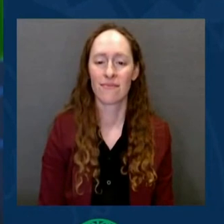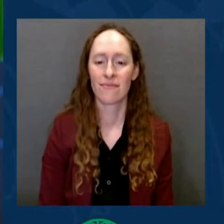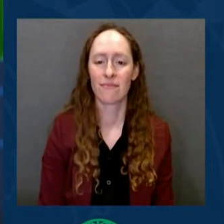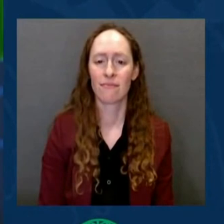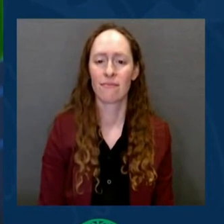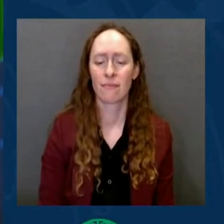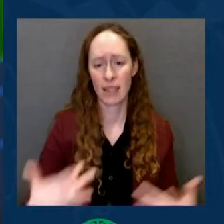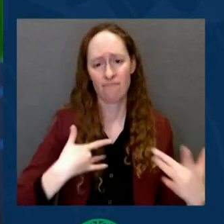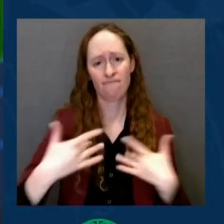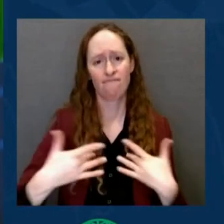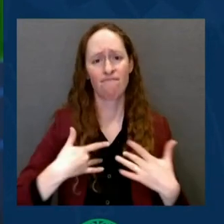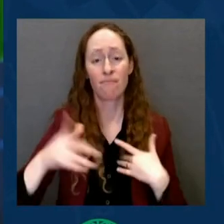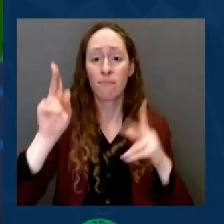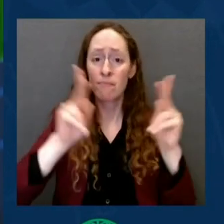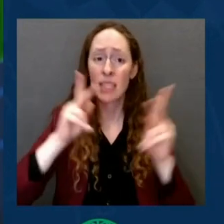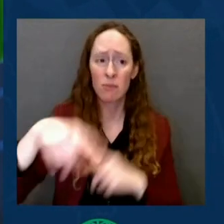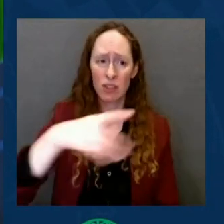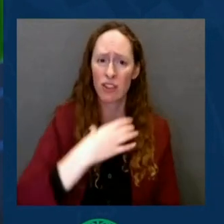your support to